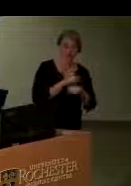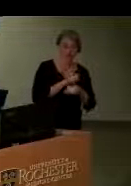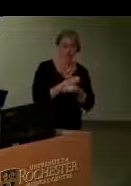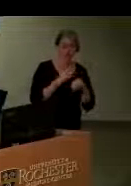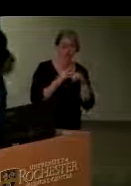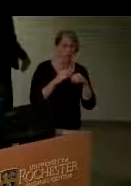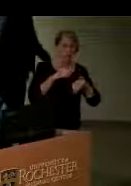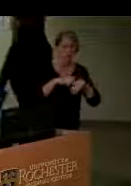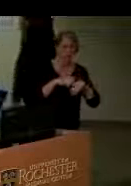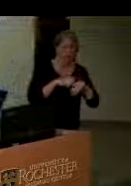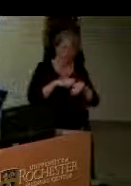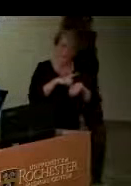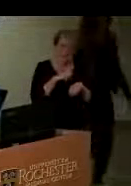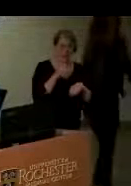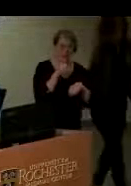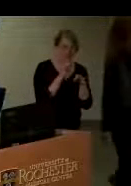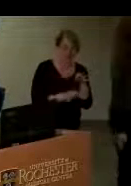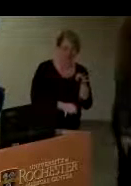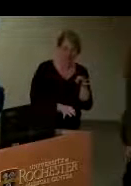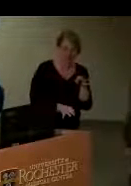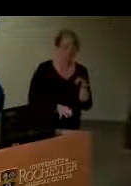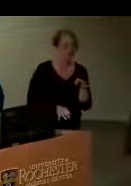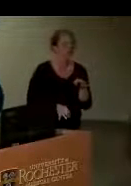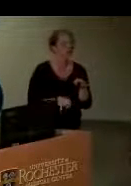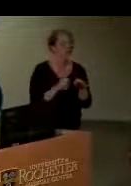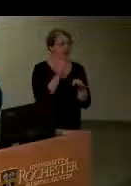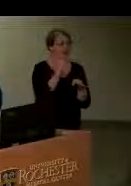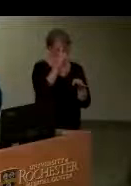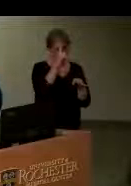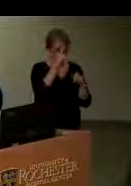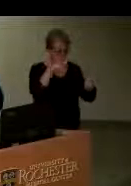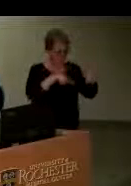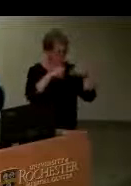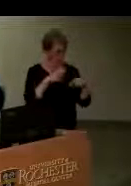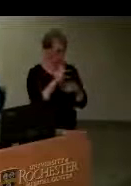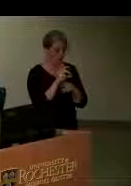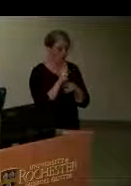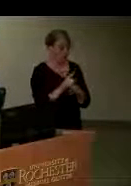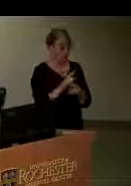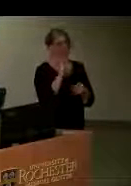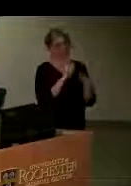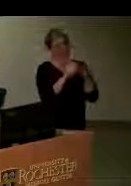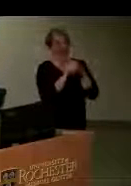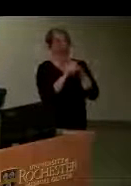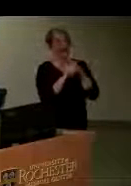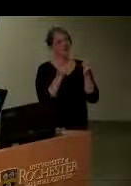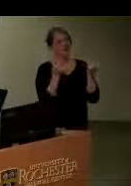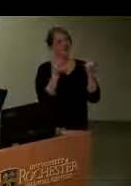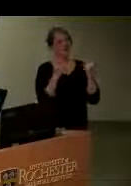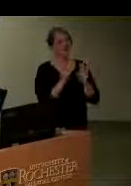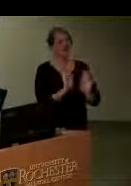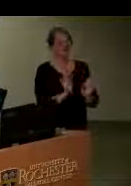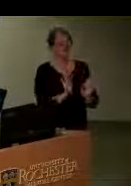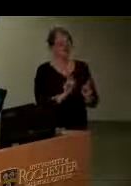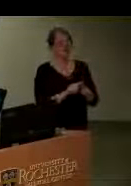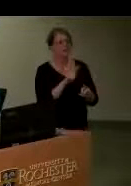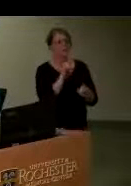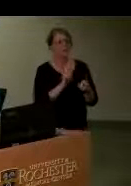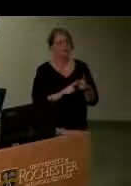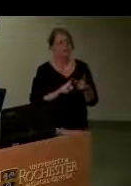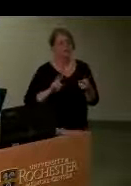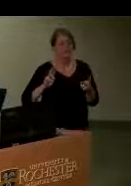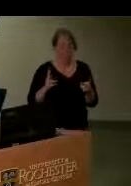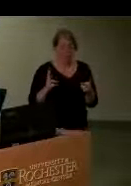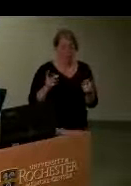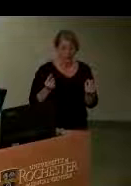time because it's not going to be simple. I'm not going to have a brainstorm in the first 30 seconds of what's going on. He said the second thing